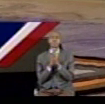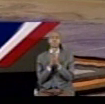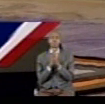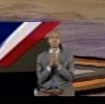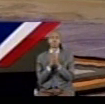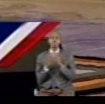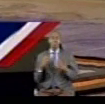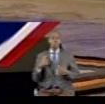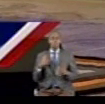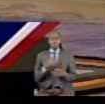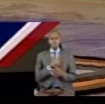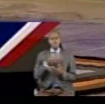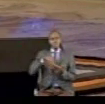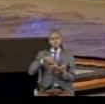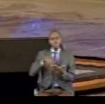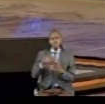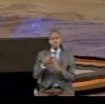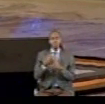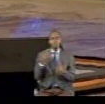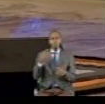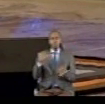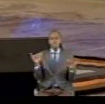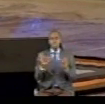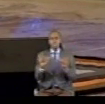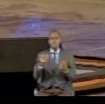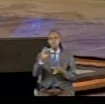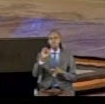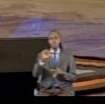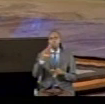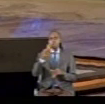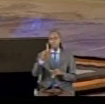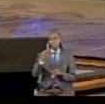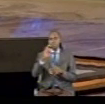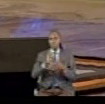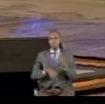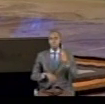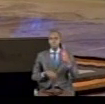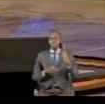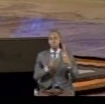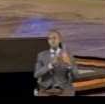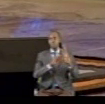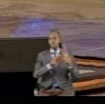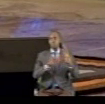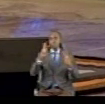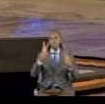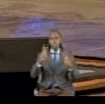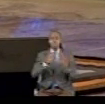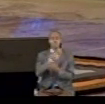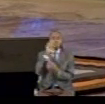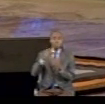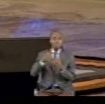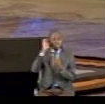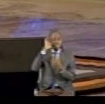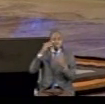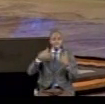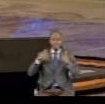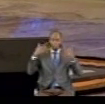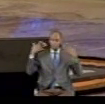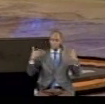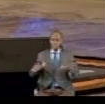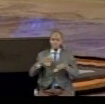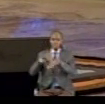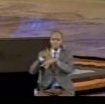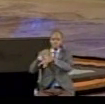verse 46. And when he had sent them away, he departed into